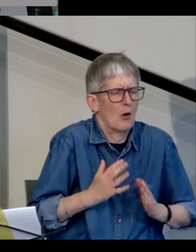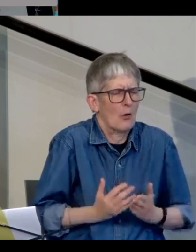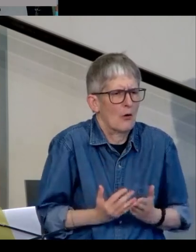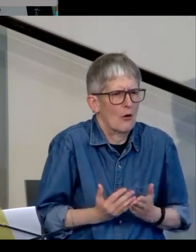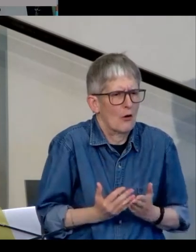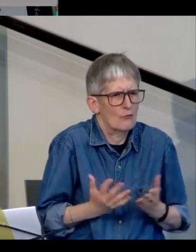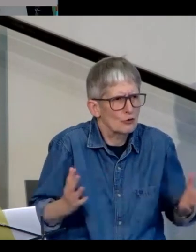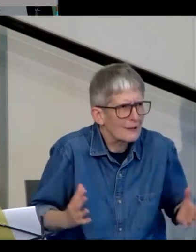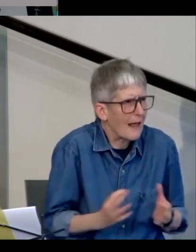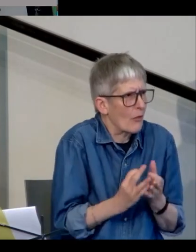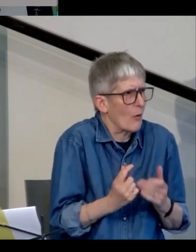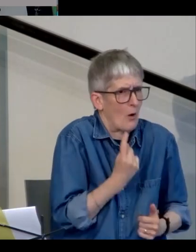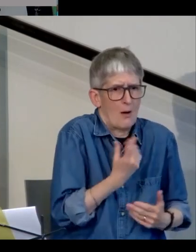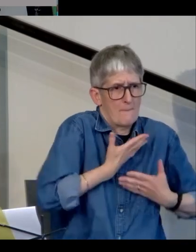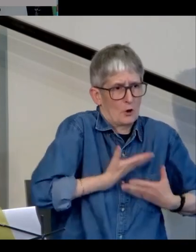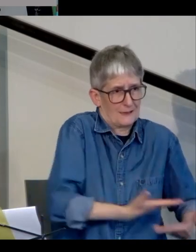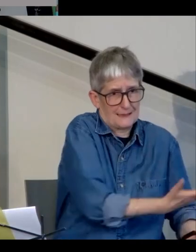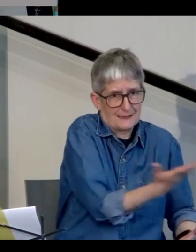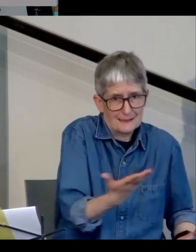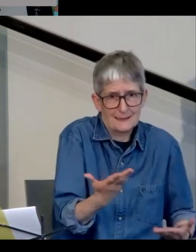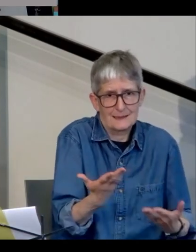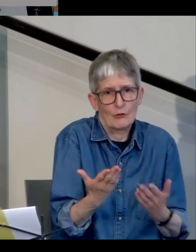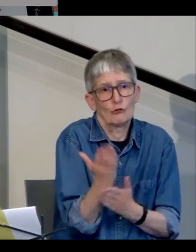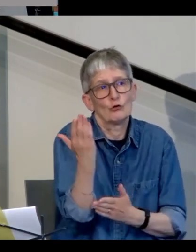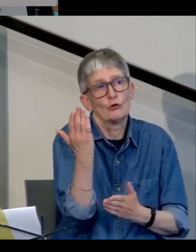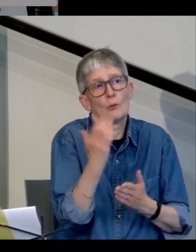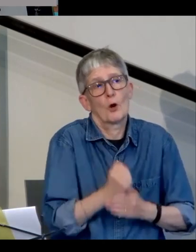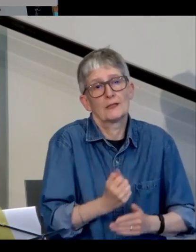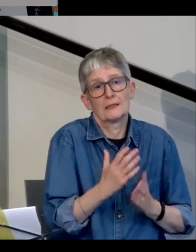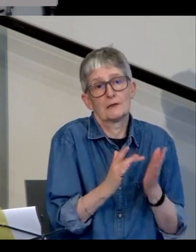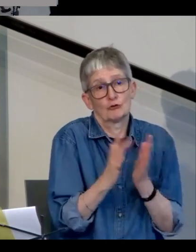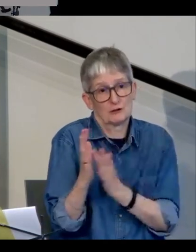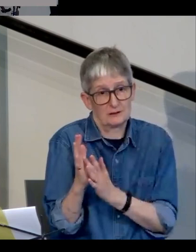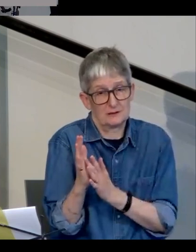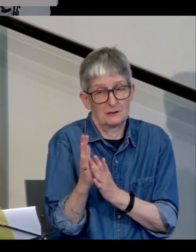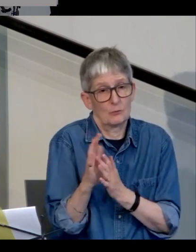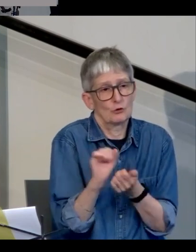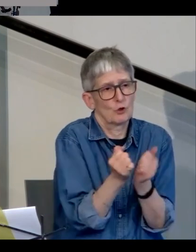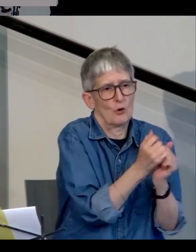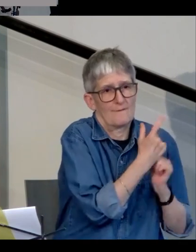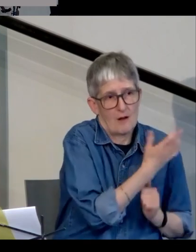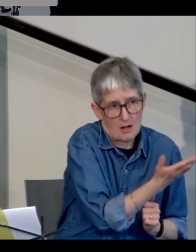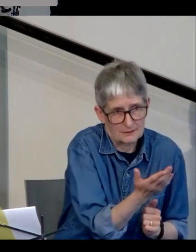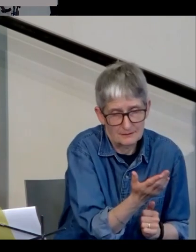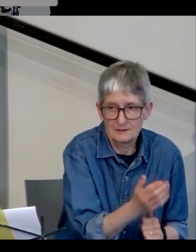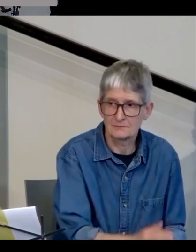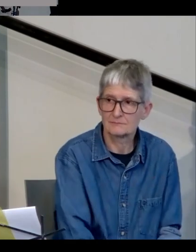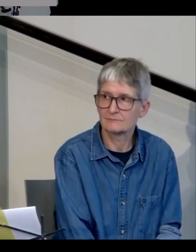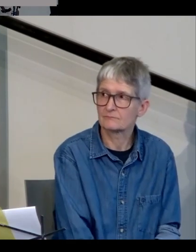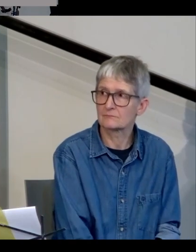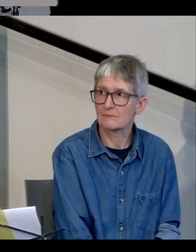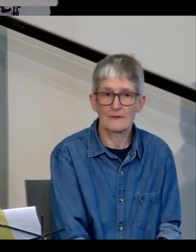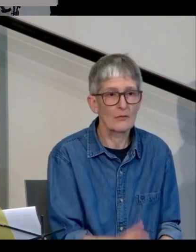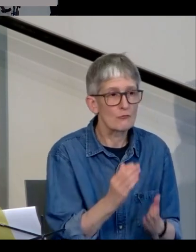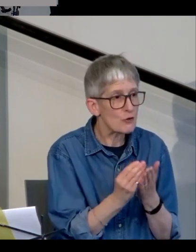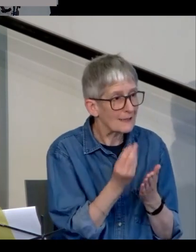brought together as one body because the body of Christ was broken for each and every one of us. So as the bread